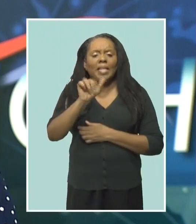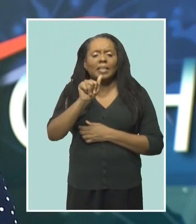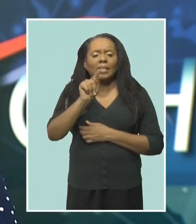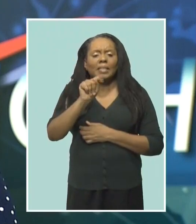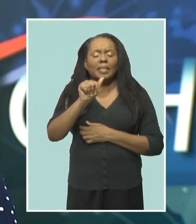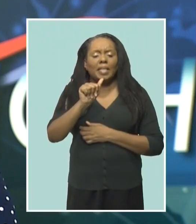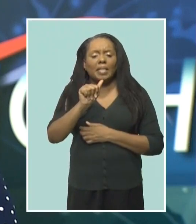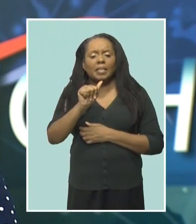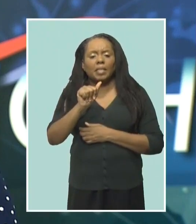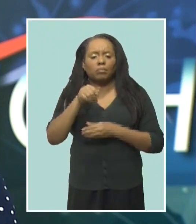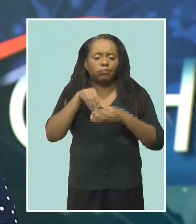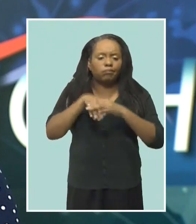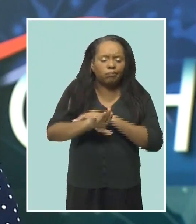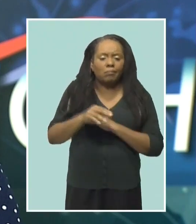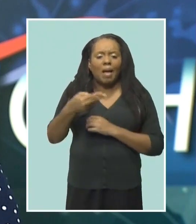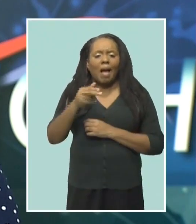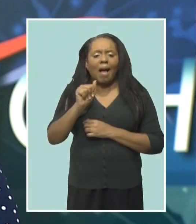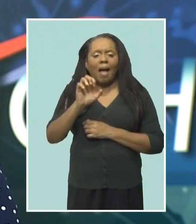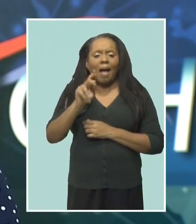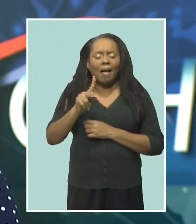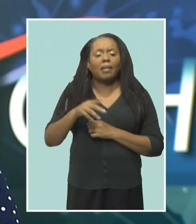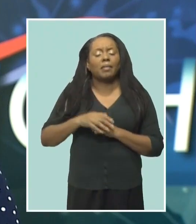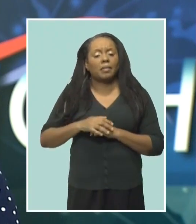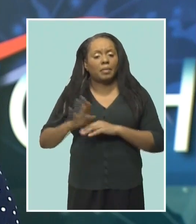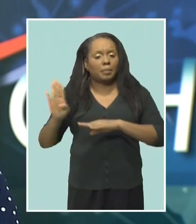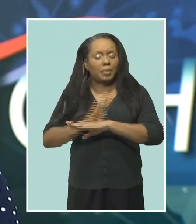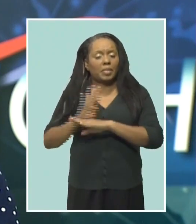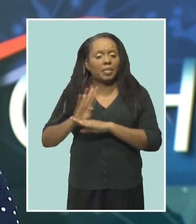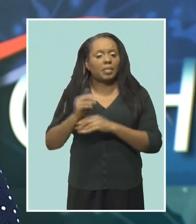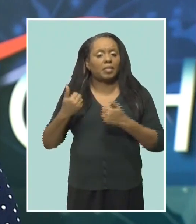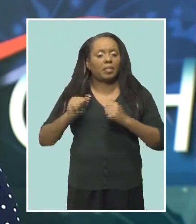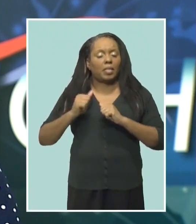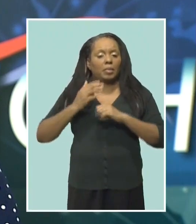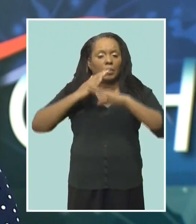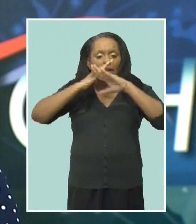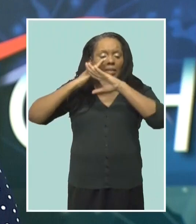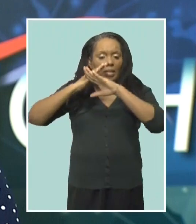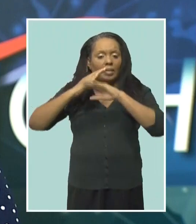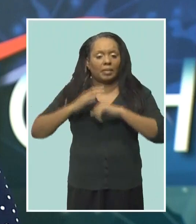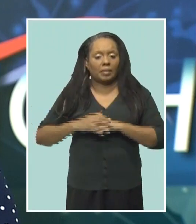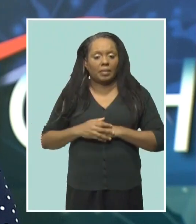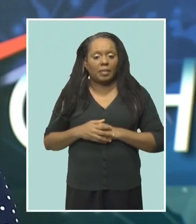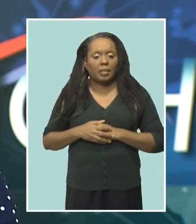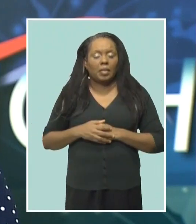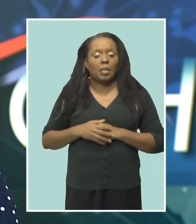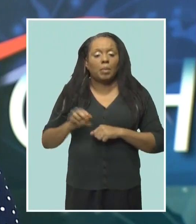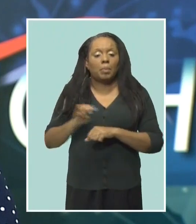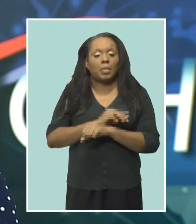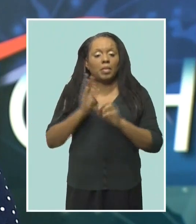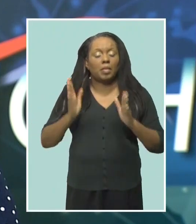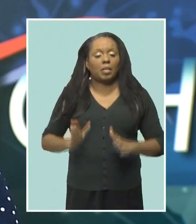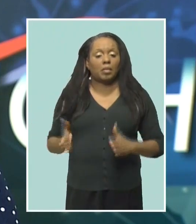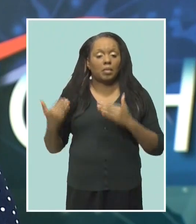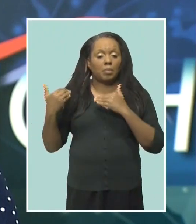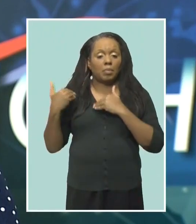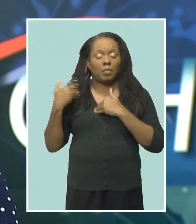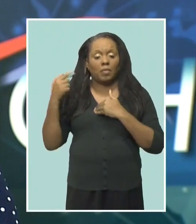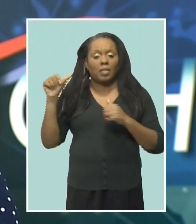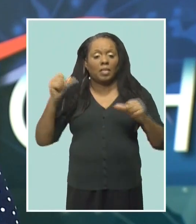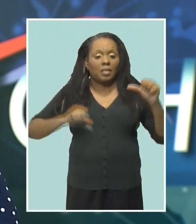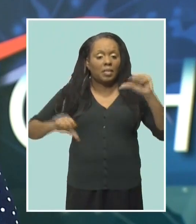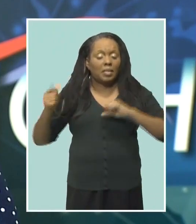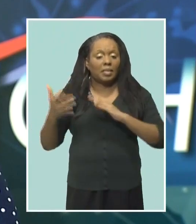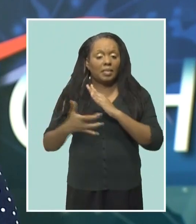its investment in cybersecurity to protect national infrastructure. The announcement comes from Minister of Industry, Innovation, Science